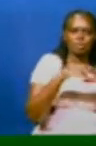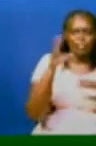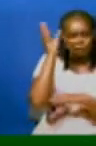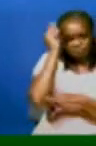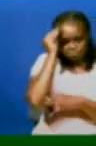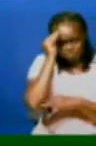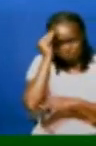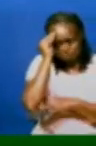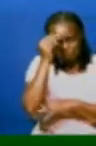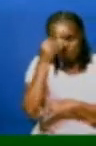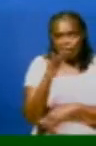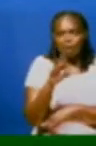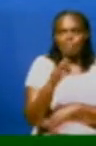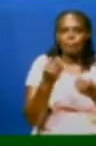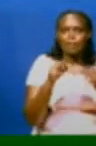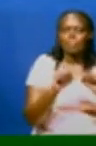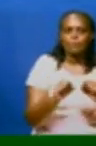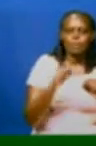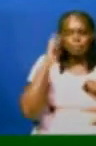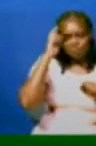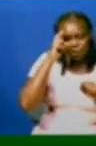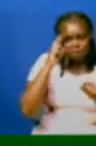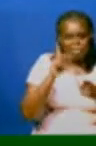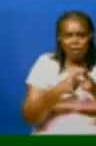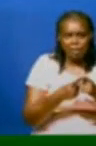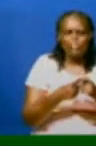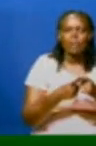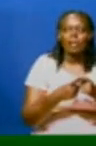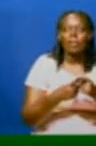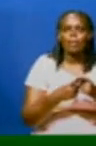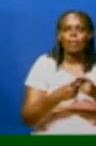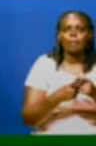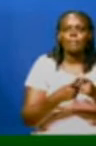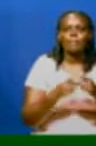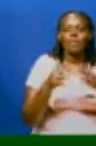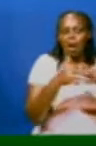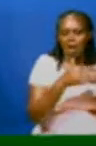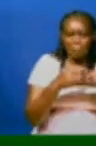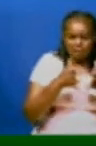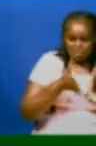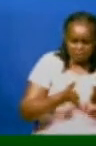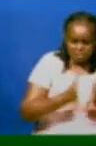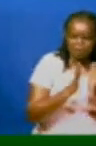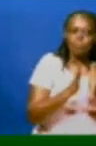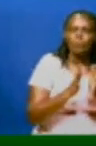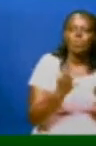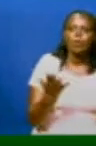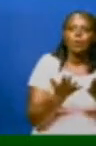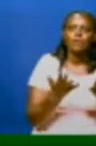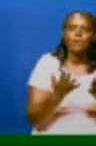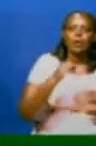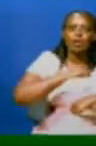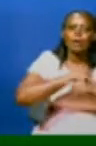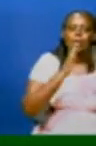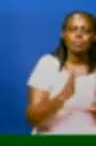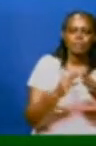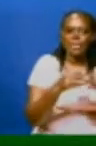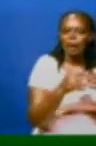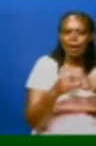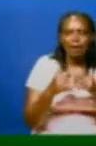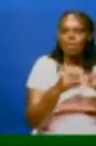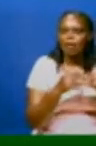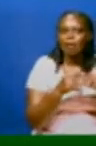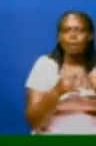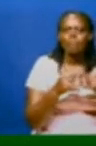And if this cannot be realized, then we may go the United States way, where you find students in the United States